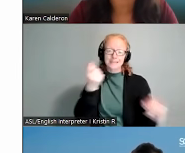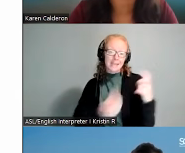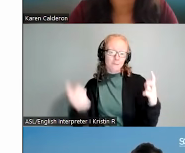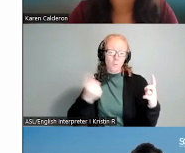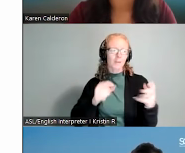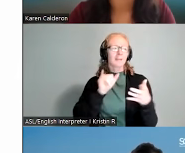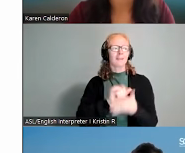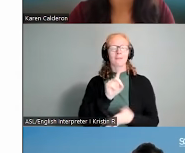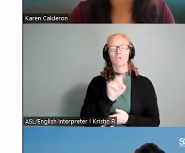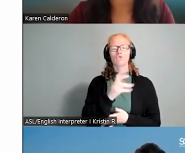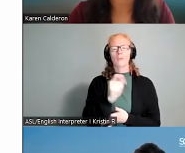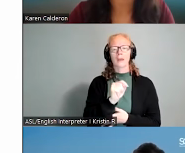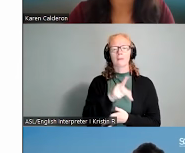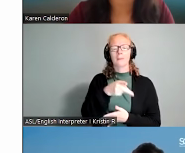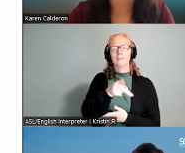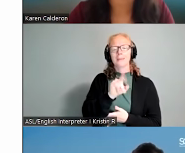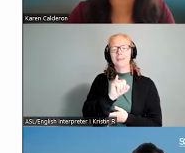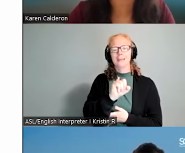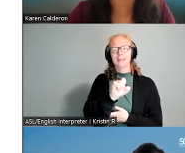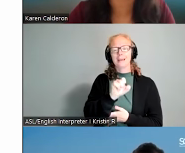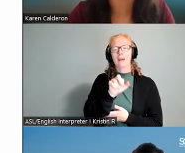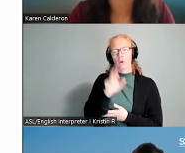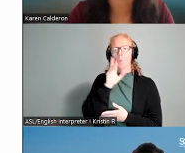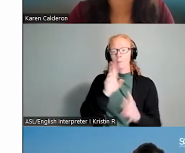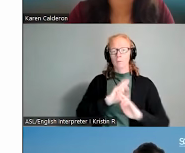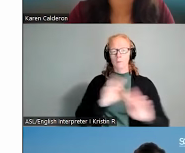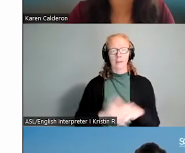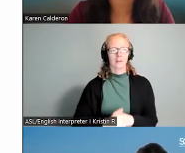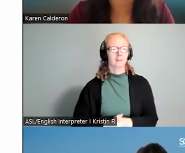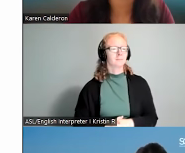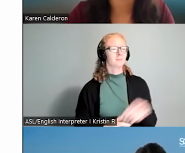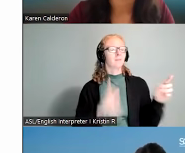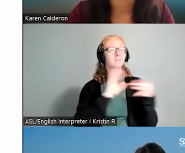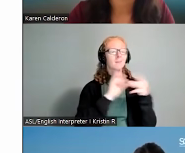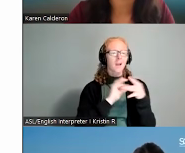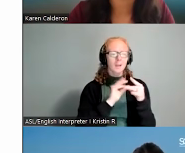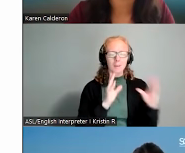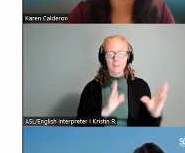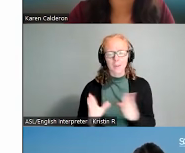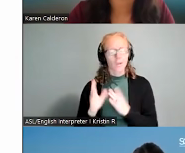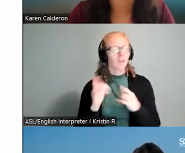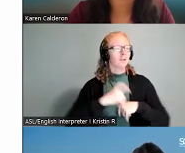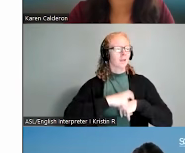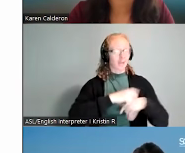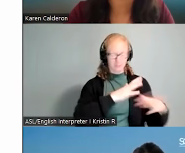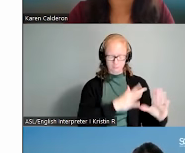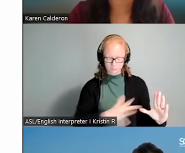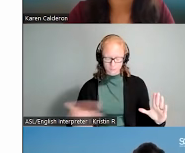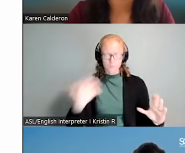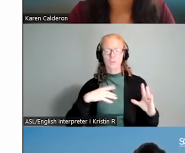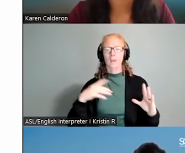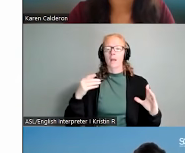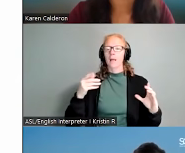be prepared. This initiates a 30-day public review and comment period where stakeholders and the public can send